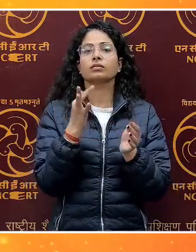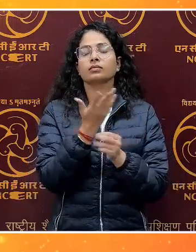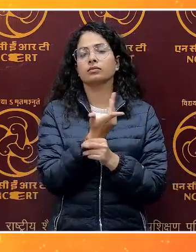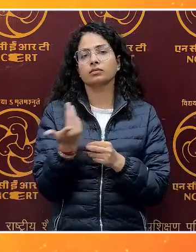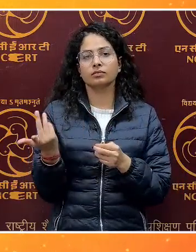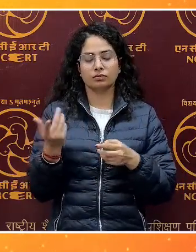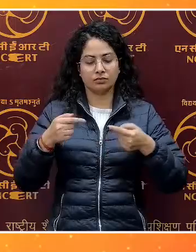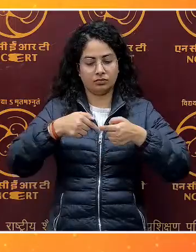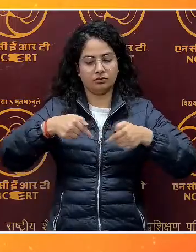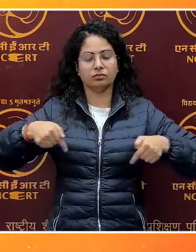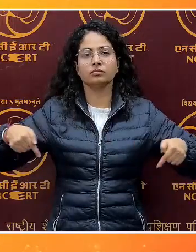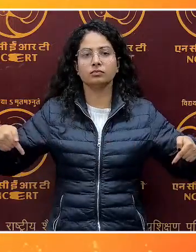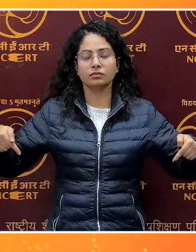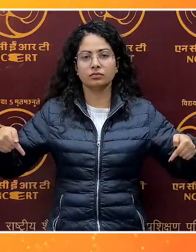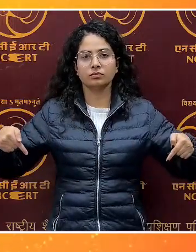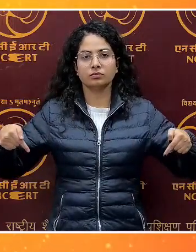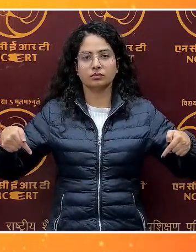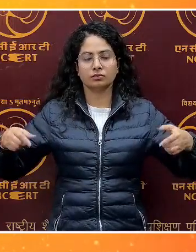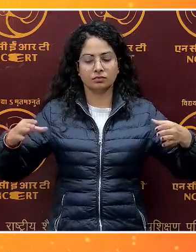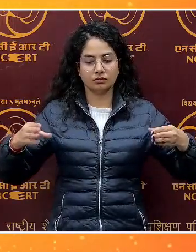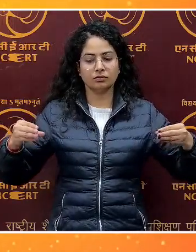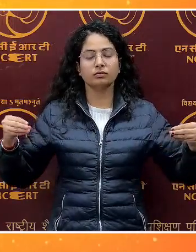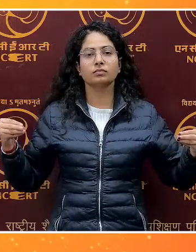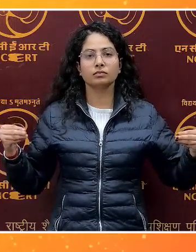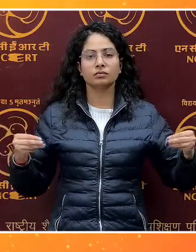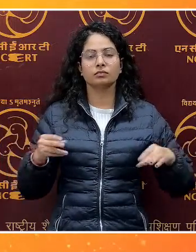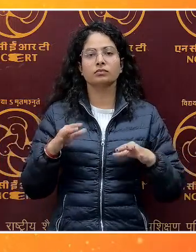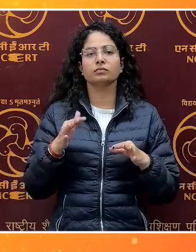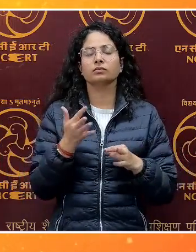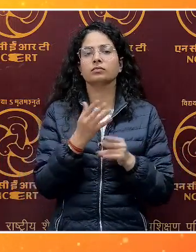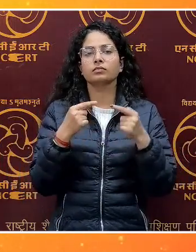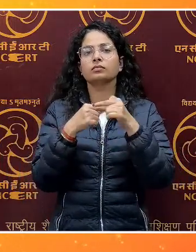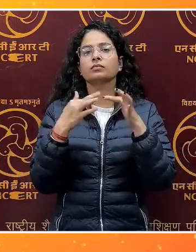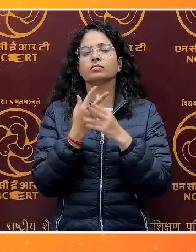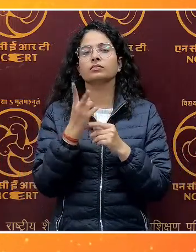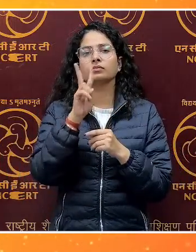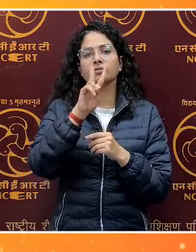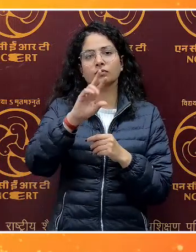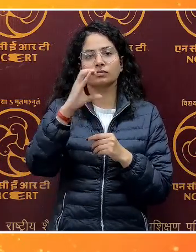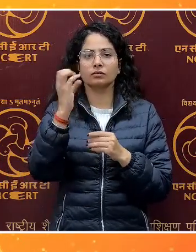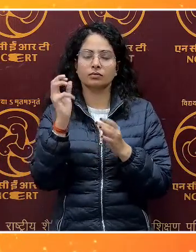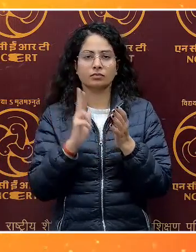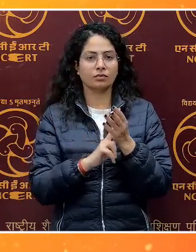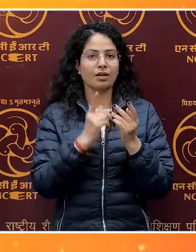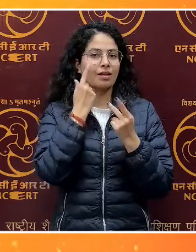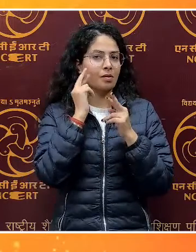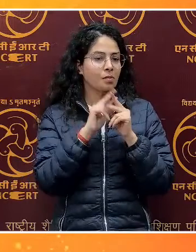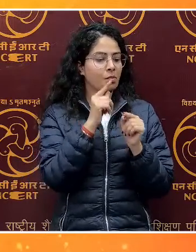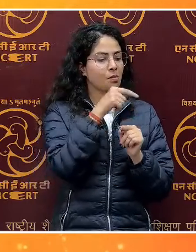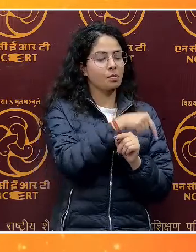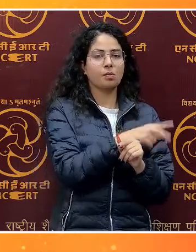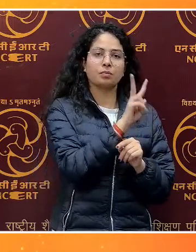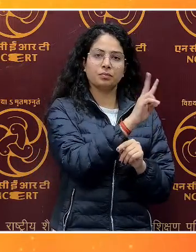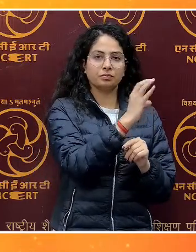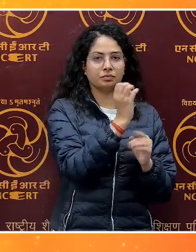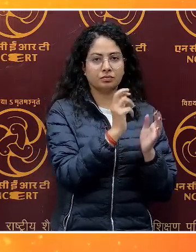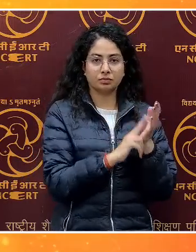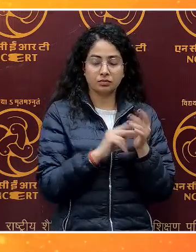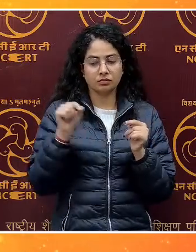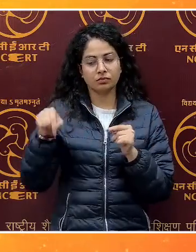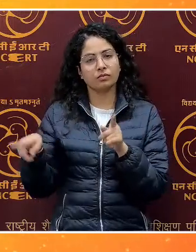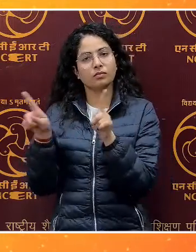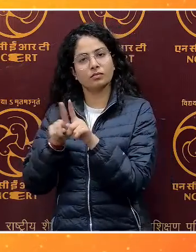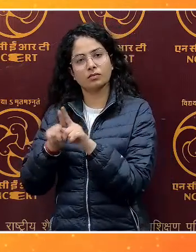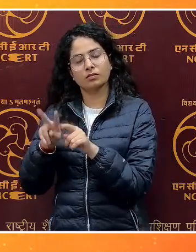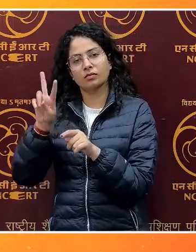the height of the two cones is 2 centimeters each. So, this is 2 centimeters, here also 2 centimeters, it